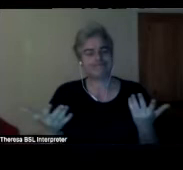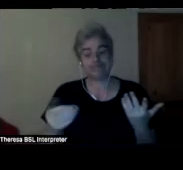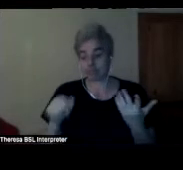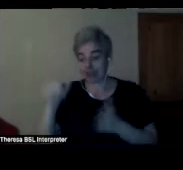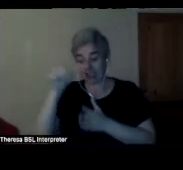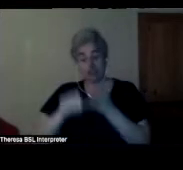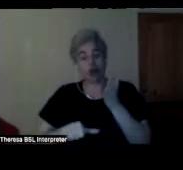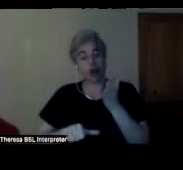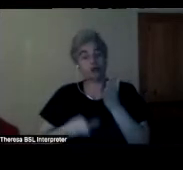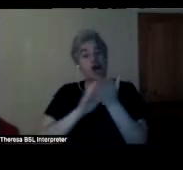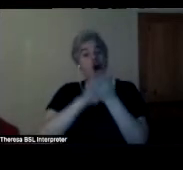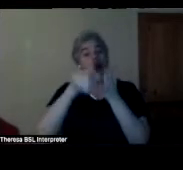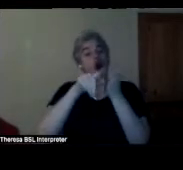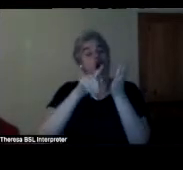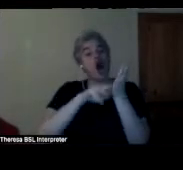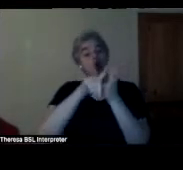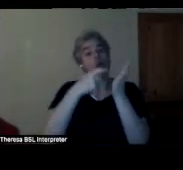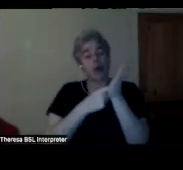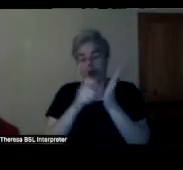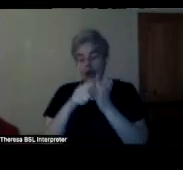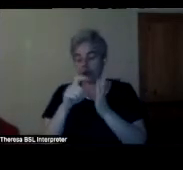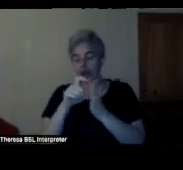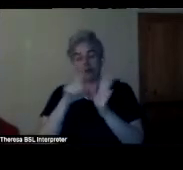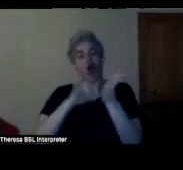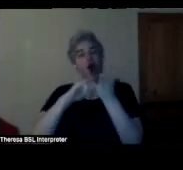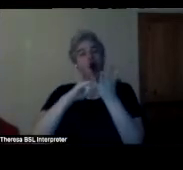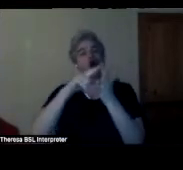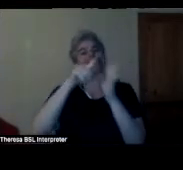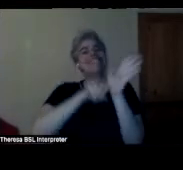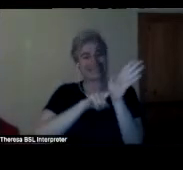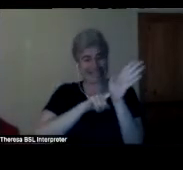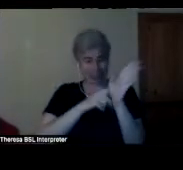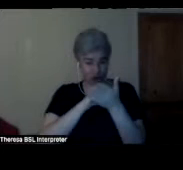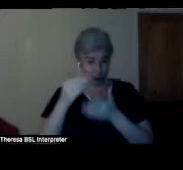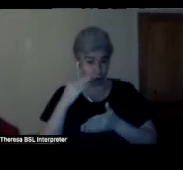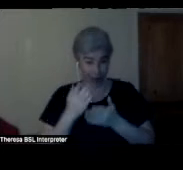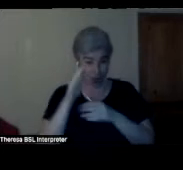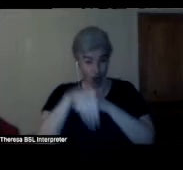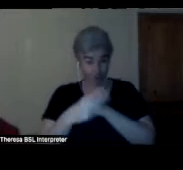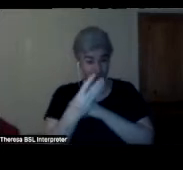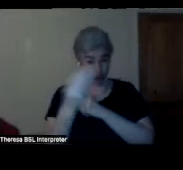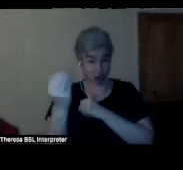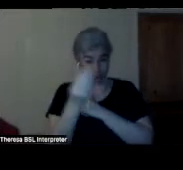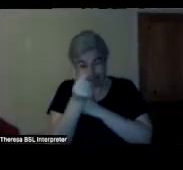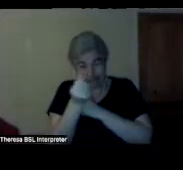start of Homer's Odyssey, written almost 3,000 years ago.